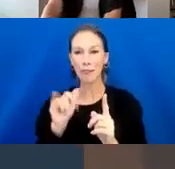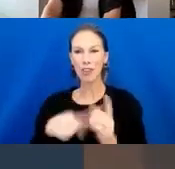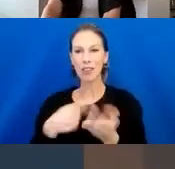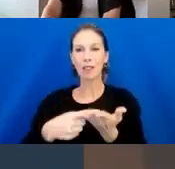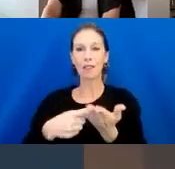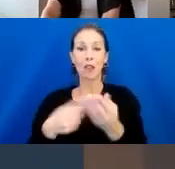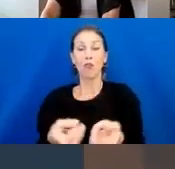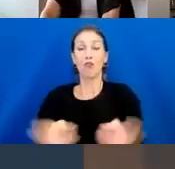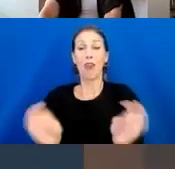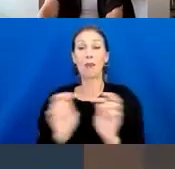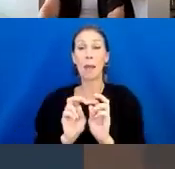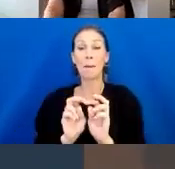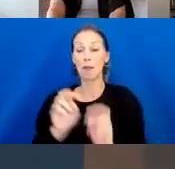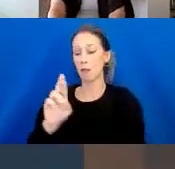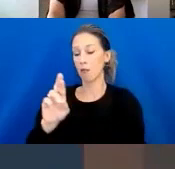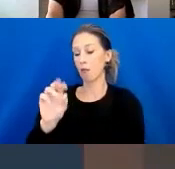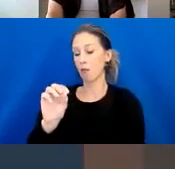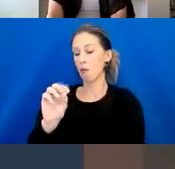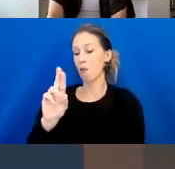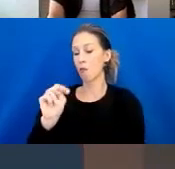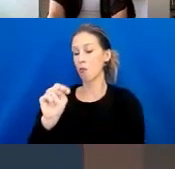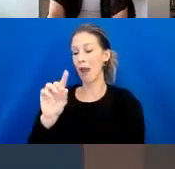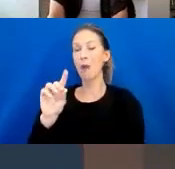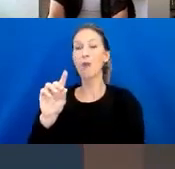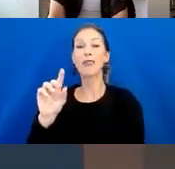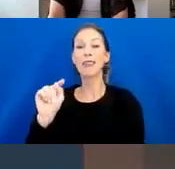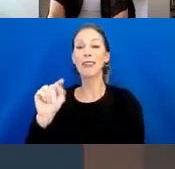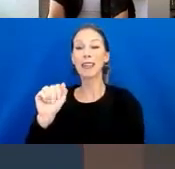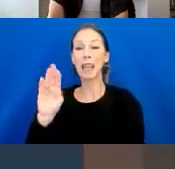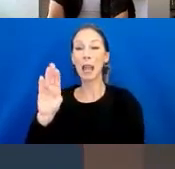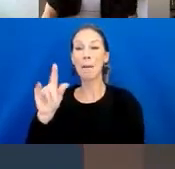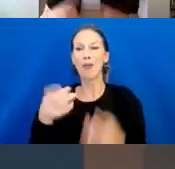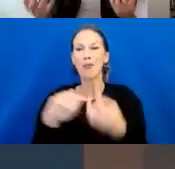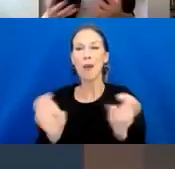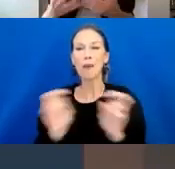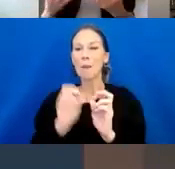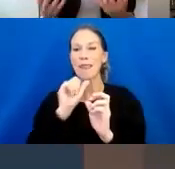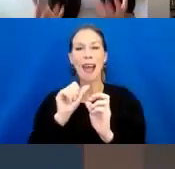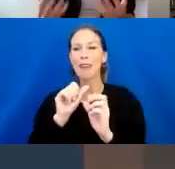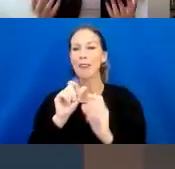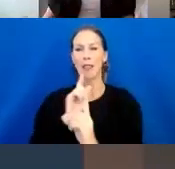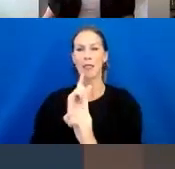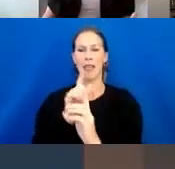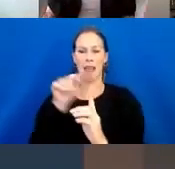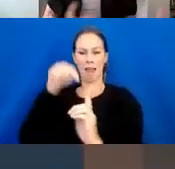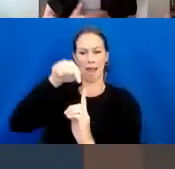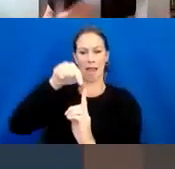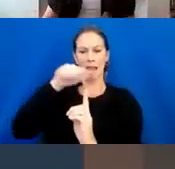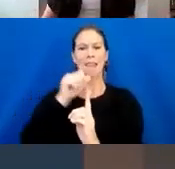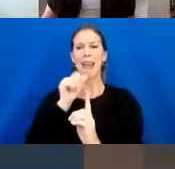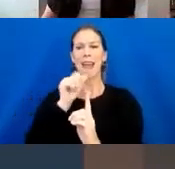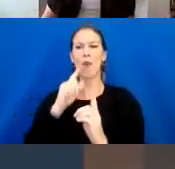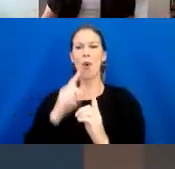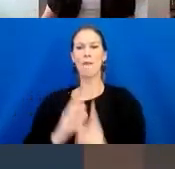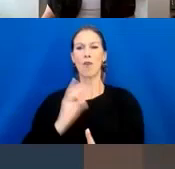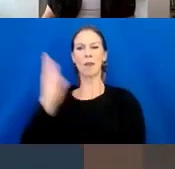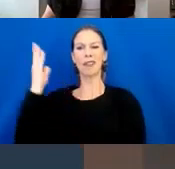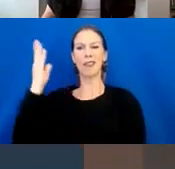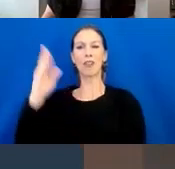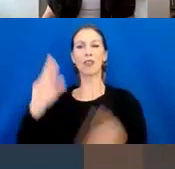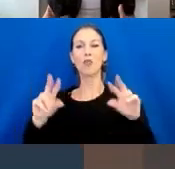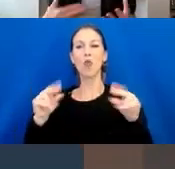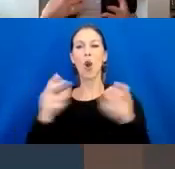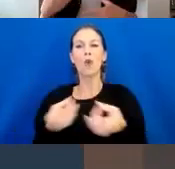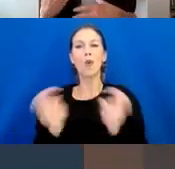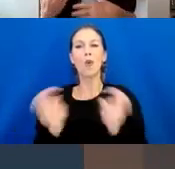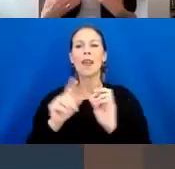a moment for formal presentation of papers. Roundtables are aiming to be, just as described in the